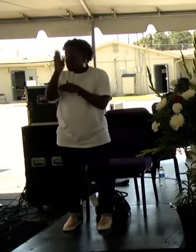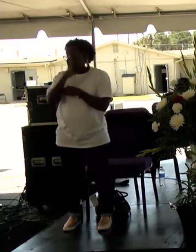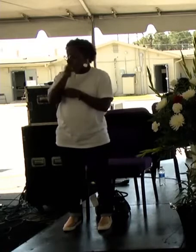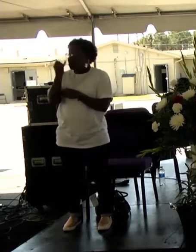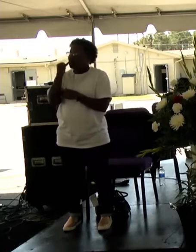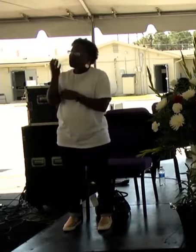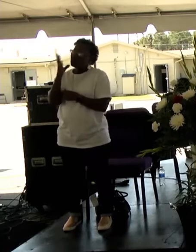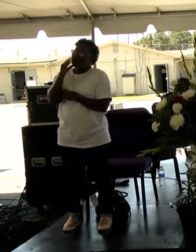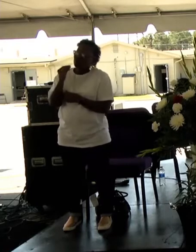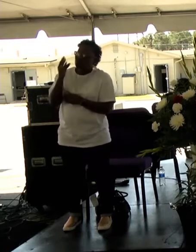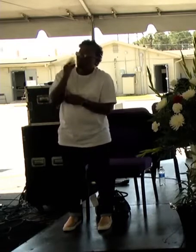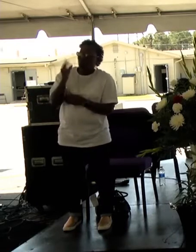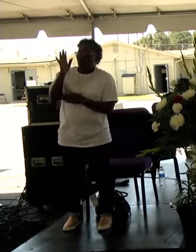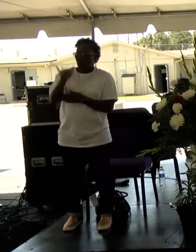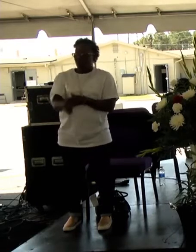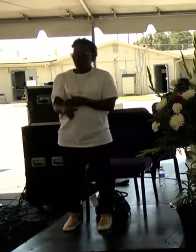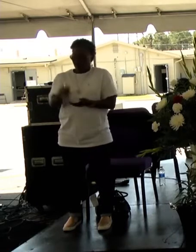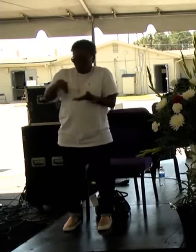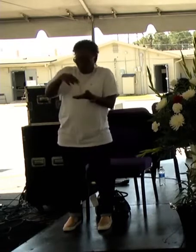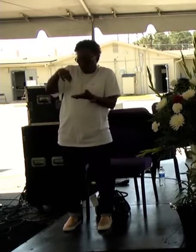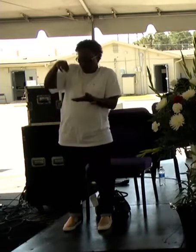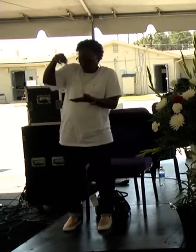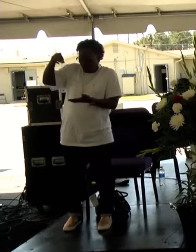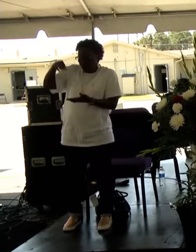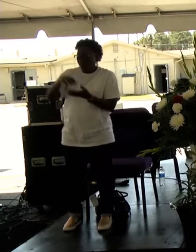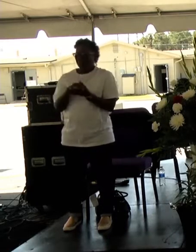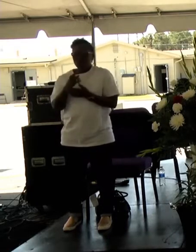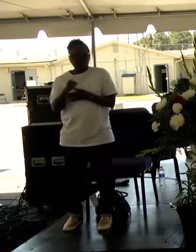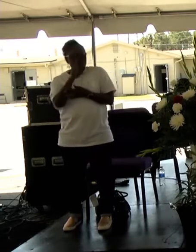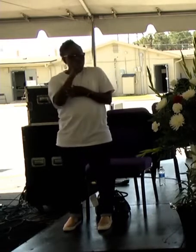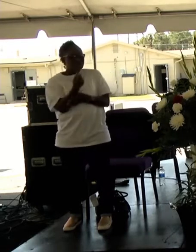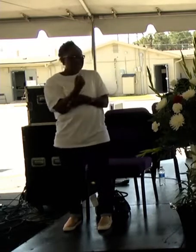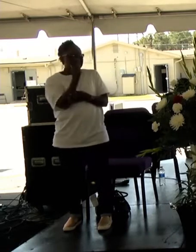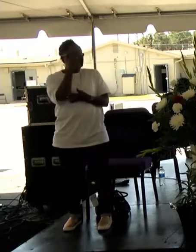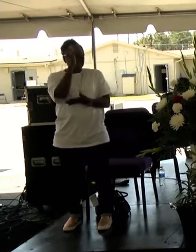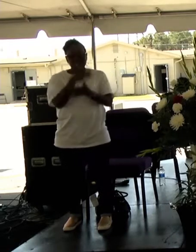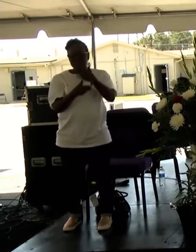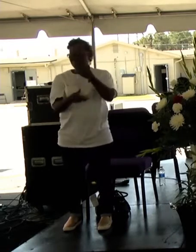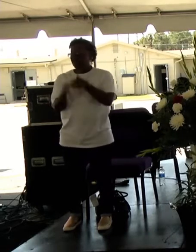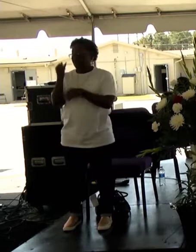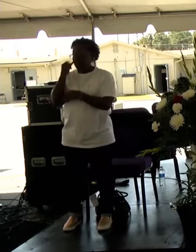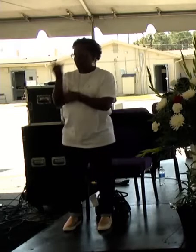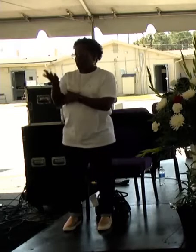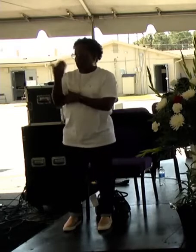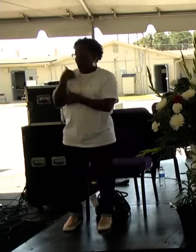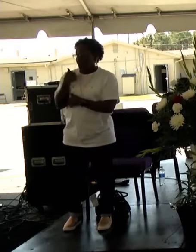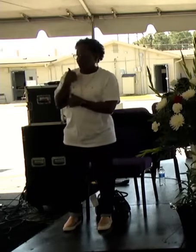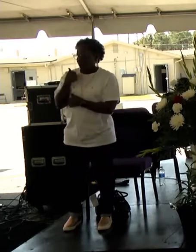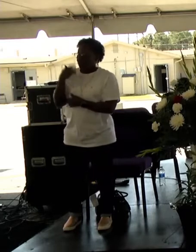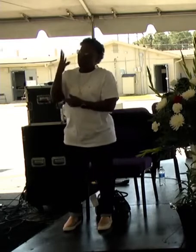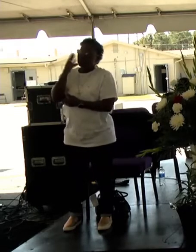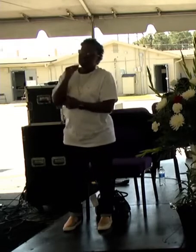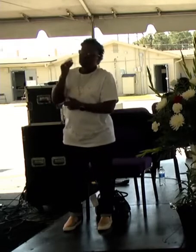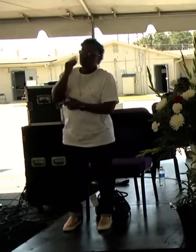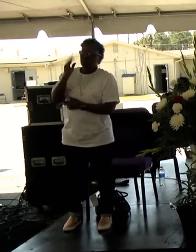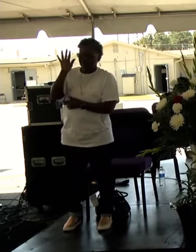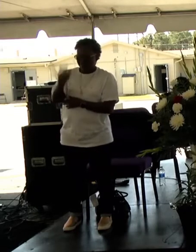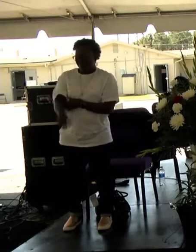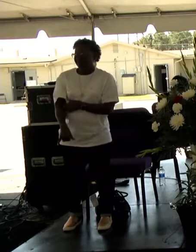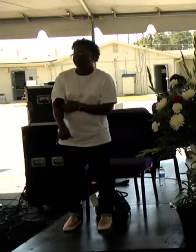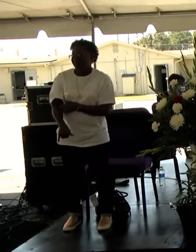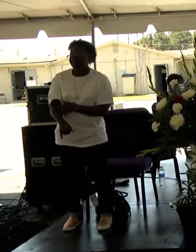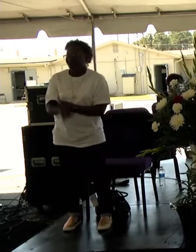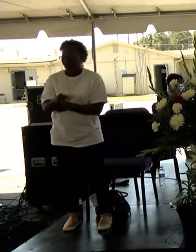have experienced a resurrection, Reverend Frieda, be me, Felica T. Honey, you got to understand something. If you have experienced a resurrection,